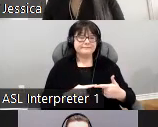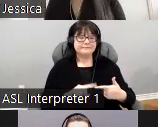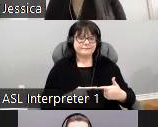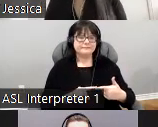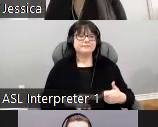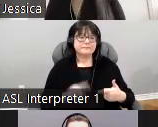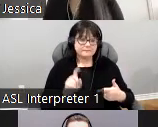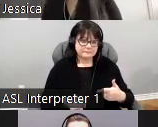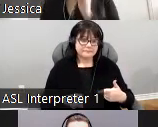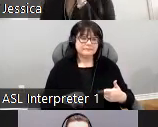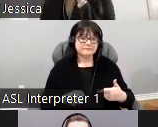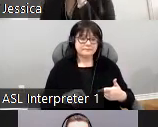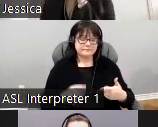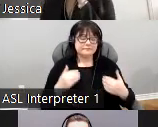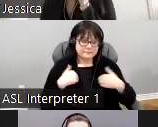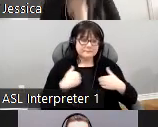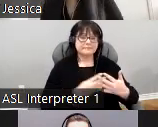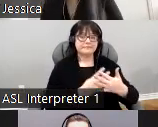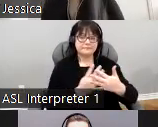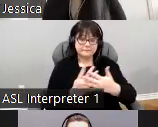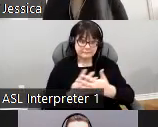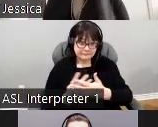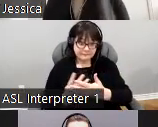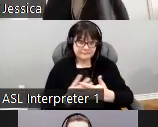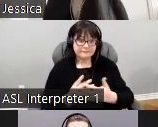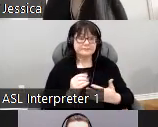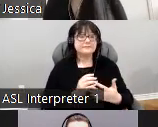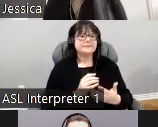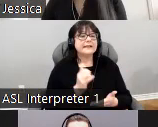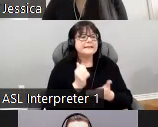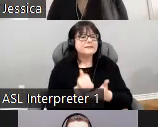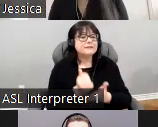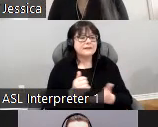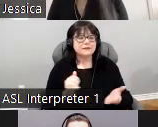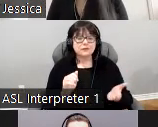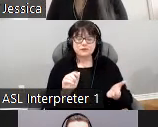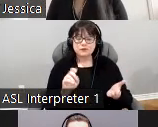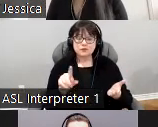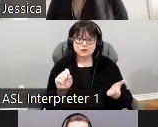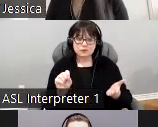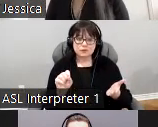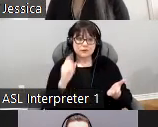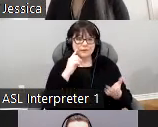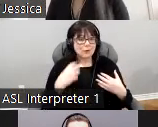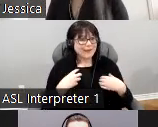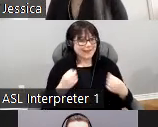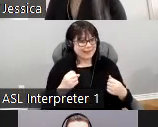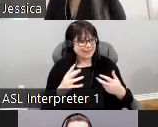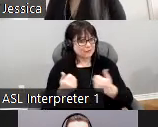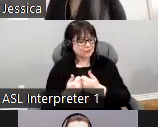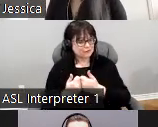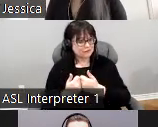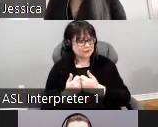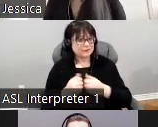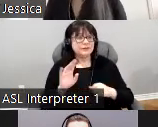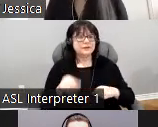and intervention tools to address health challenges. So researchers found that healthcare utilization was